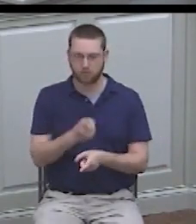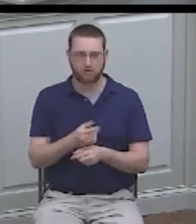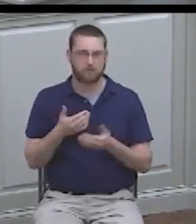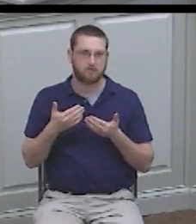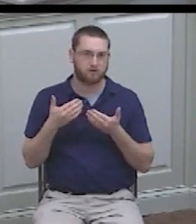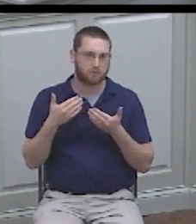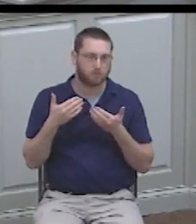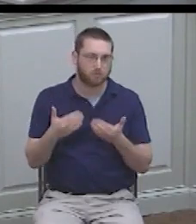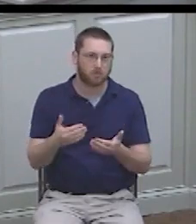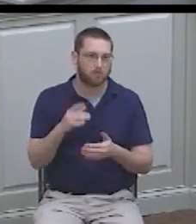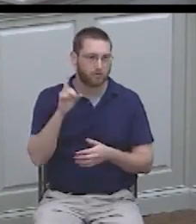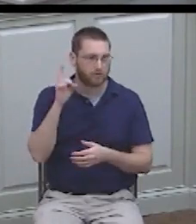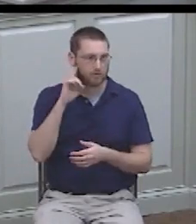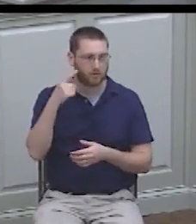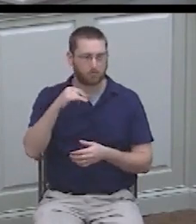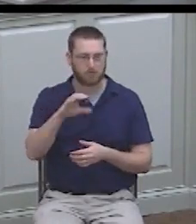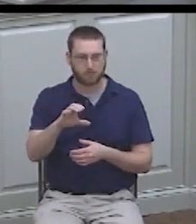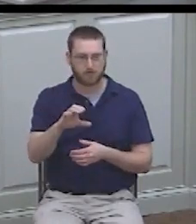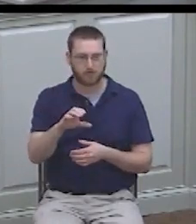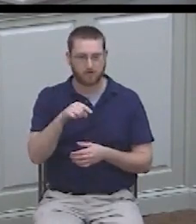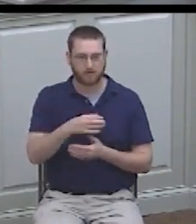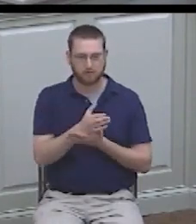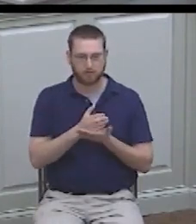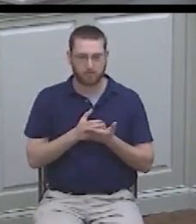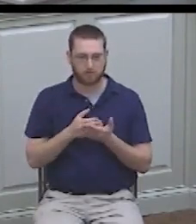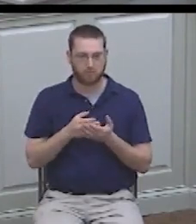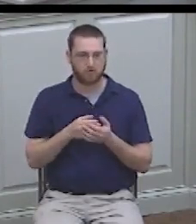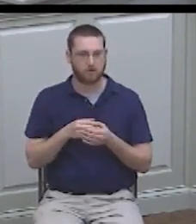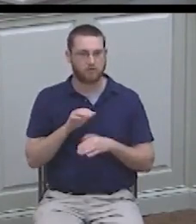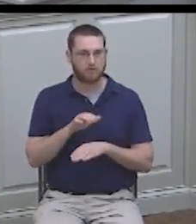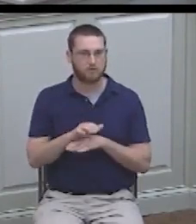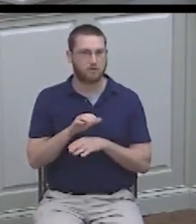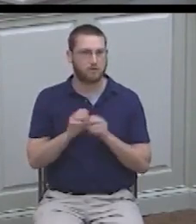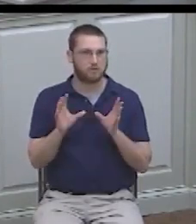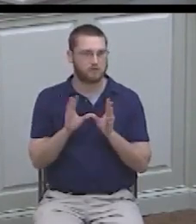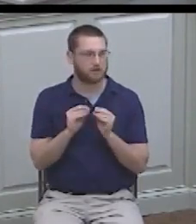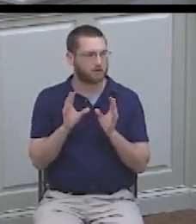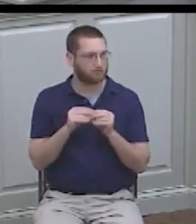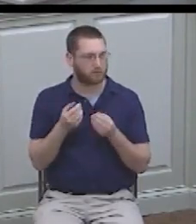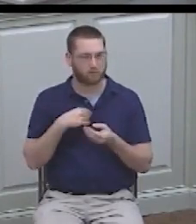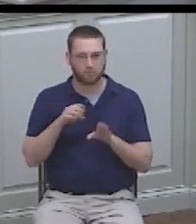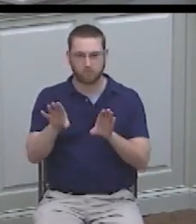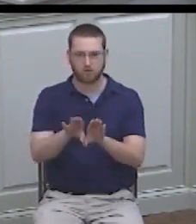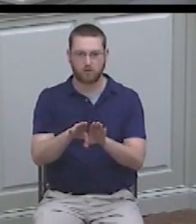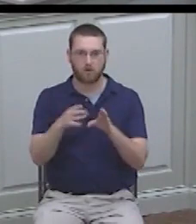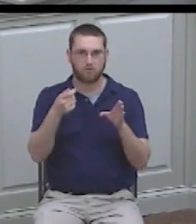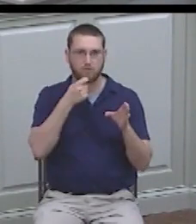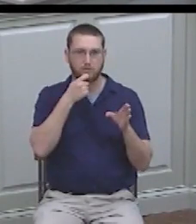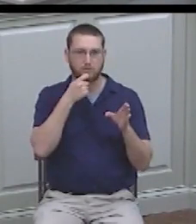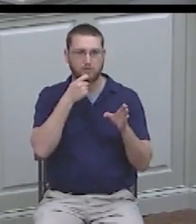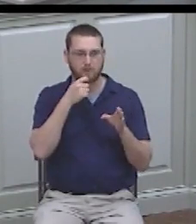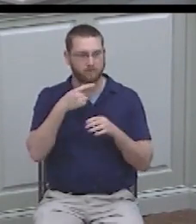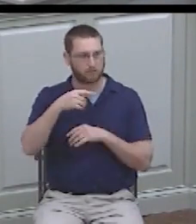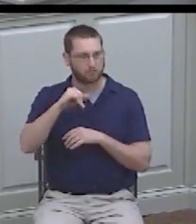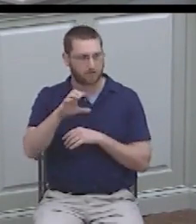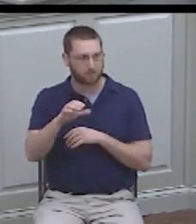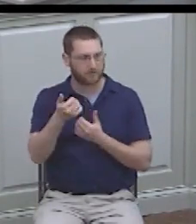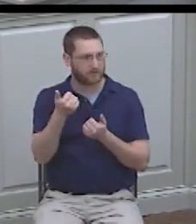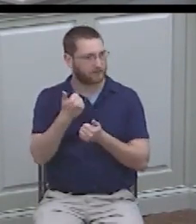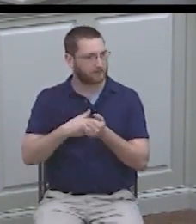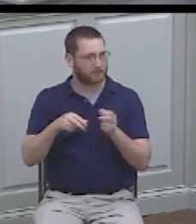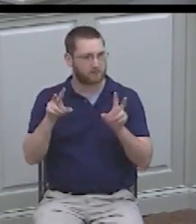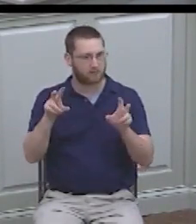to hear the public. This is the section of the evening where we open up the microphone to hear the public on any